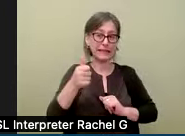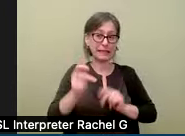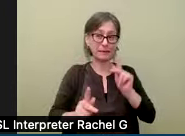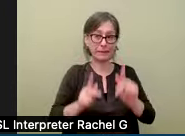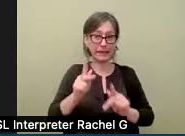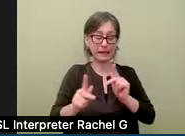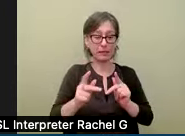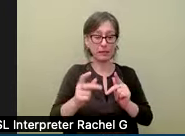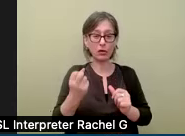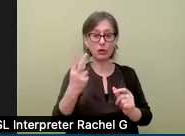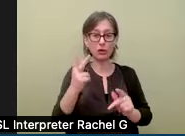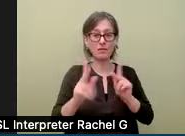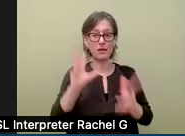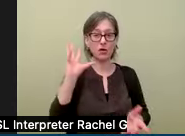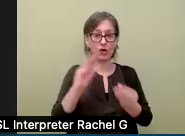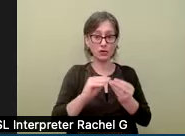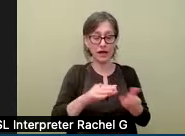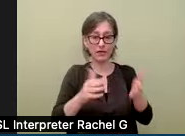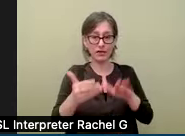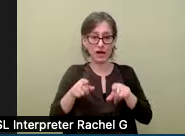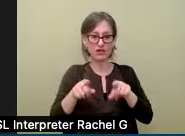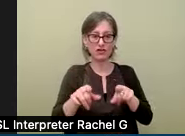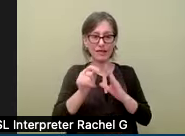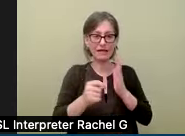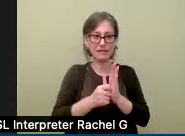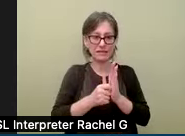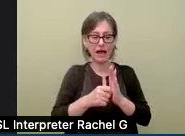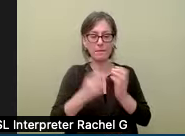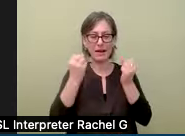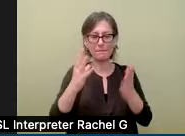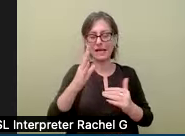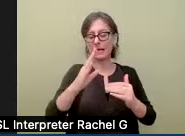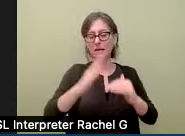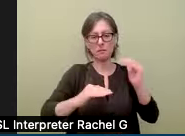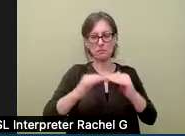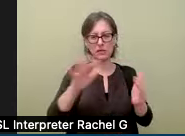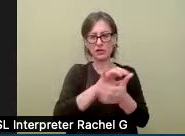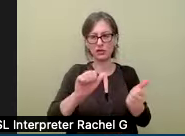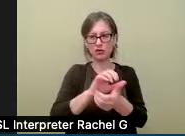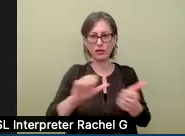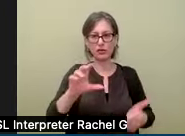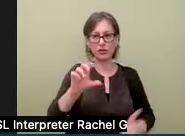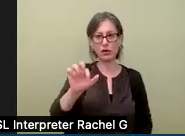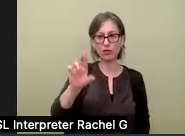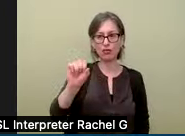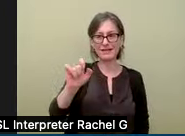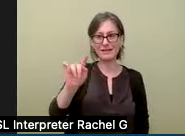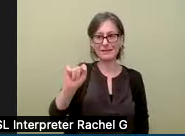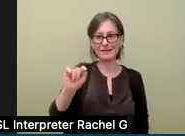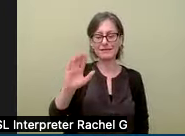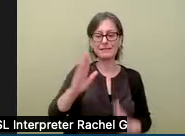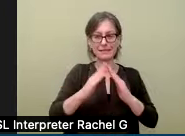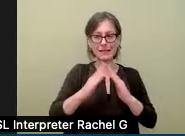of 12 lives were lost in California, and over 289 buildings were destroyed in Crescent City alone. Now, this is a good reminder